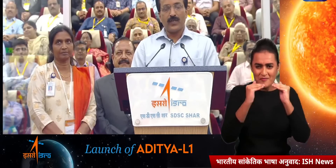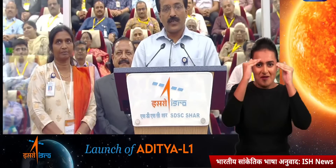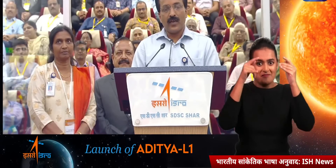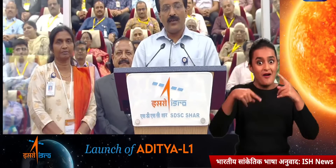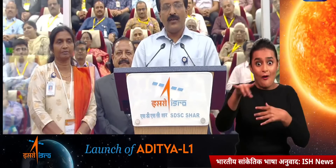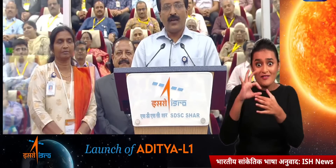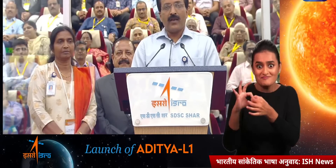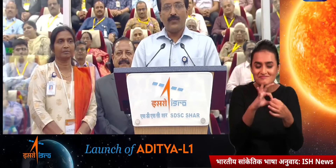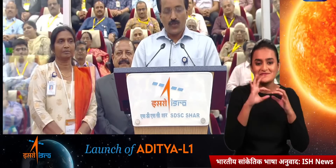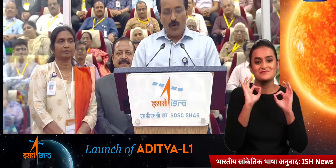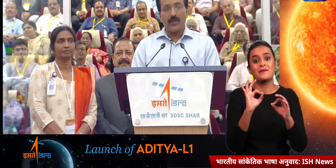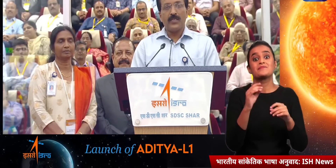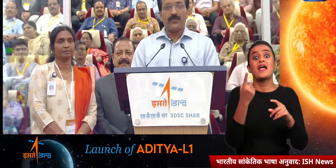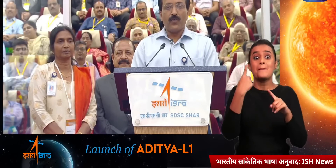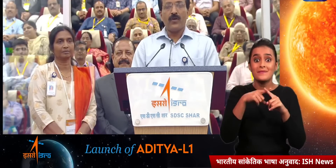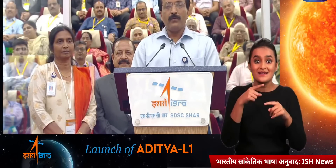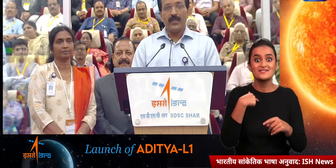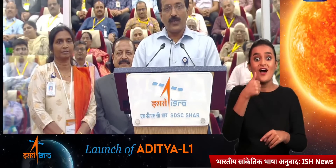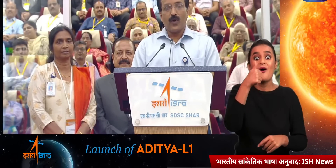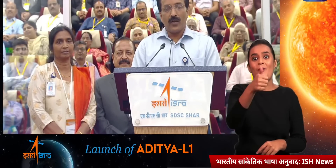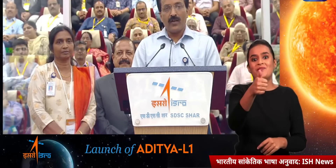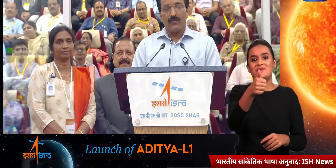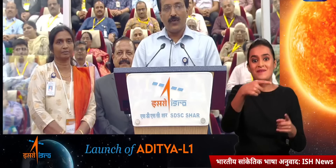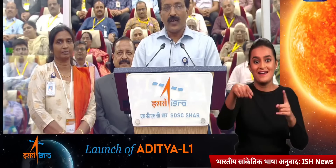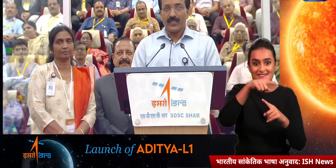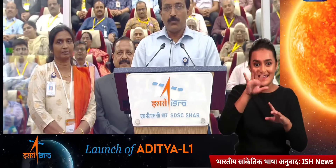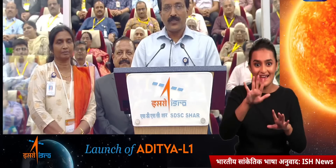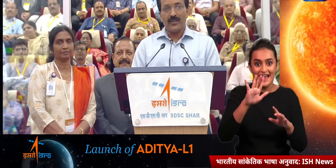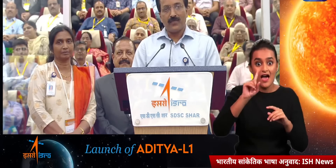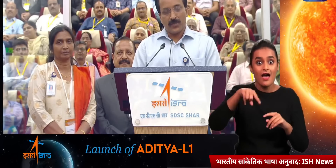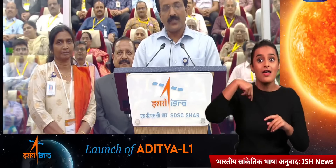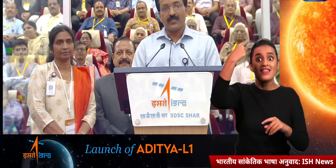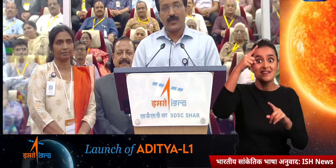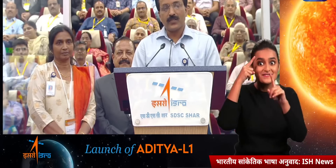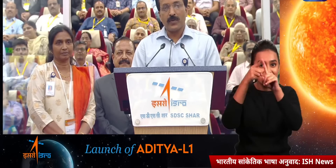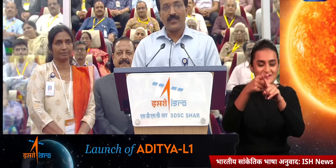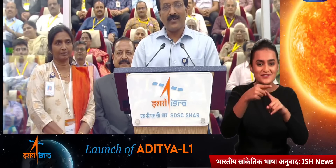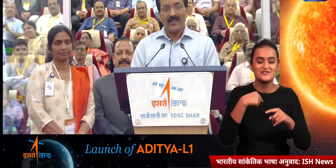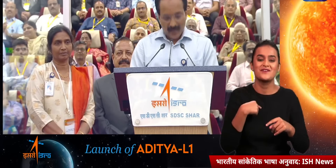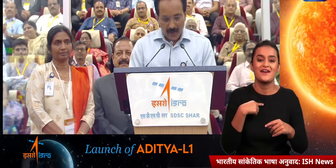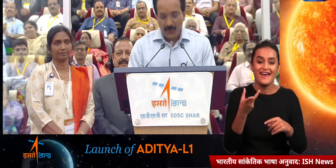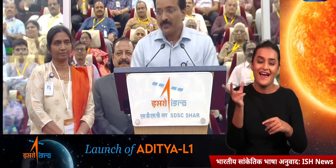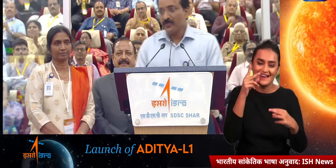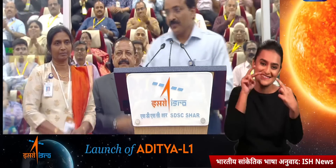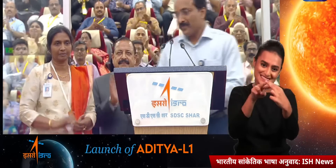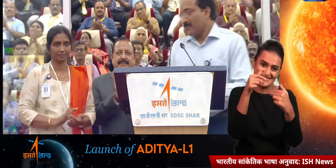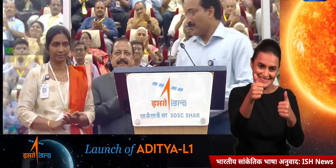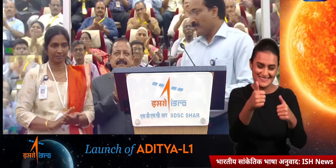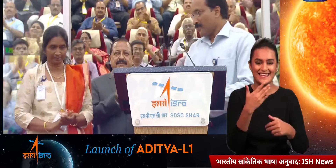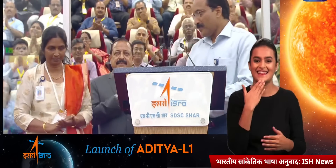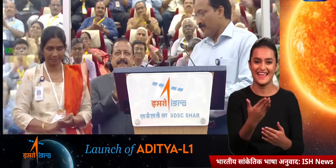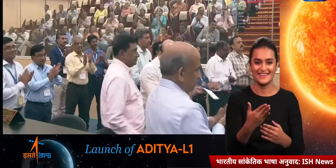contributions once again, and wish you all the best for meeting you for next mission from Satish Dhawan Space Center. Thank you.